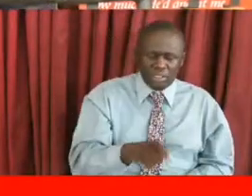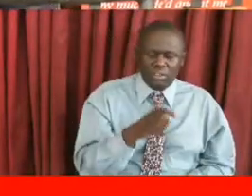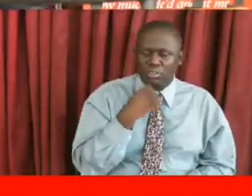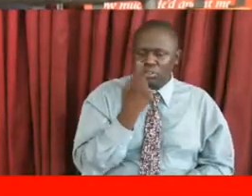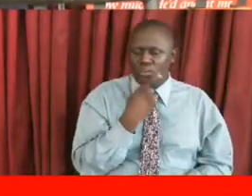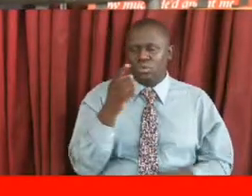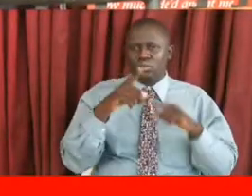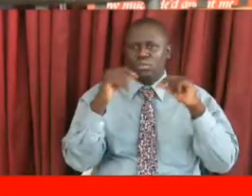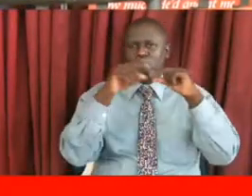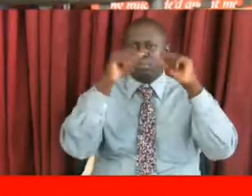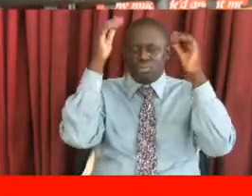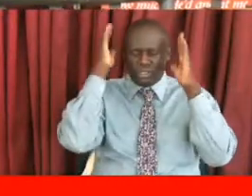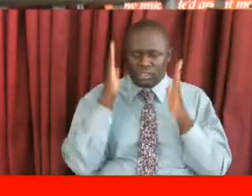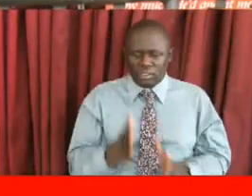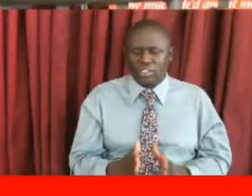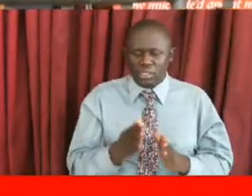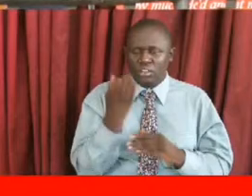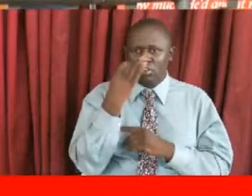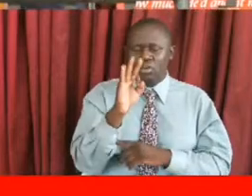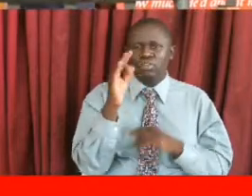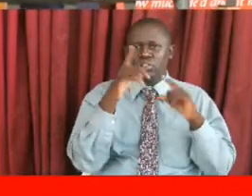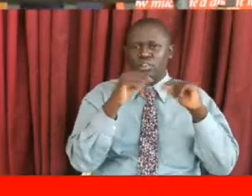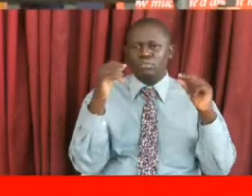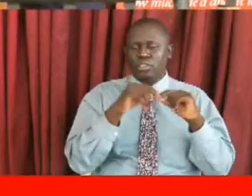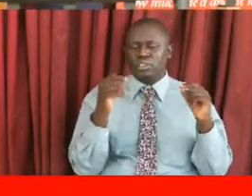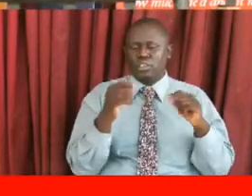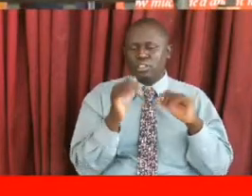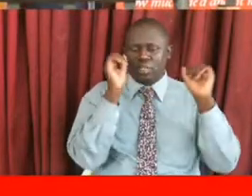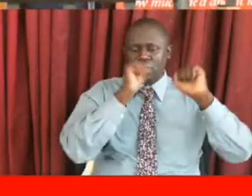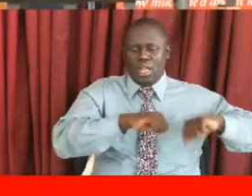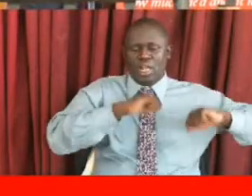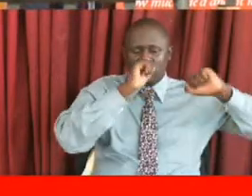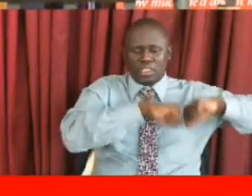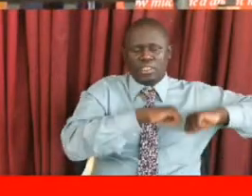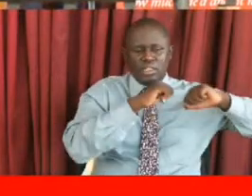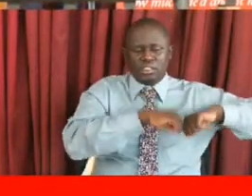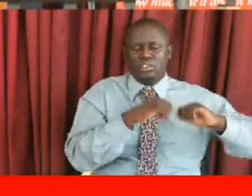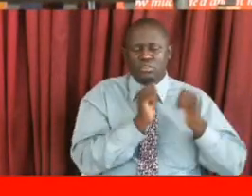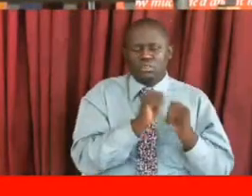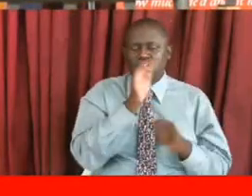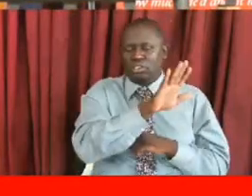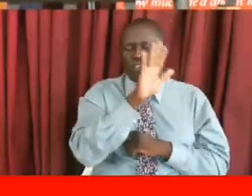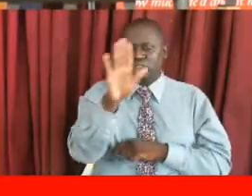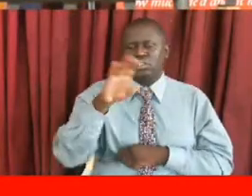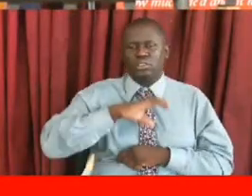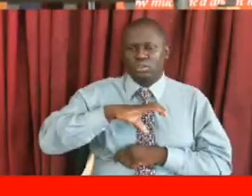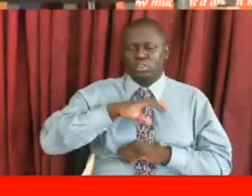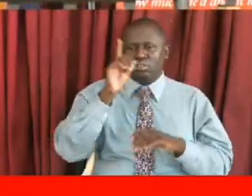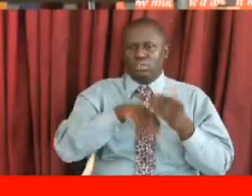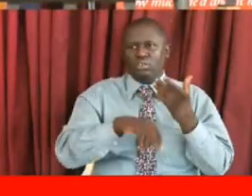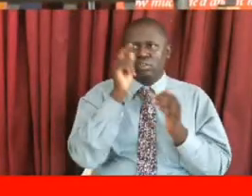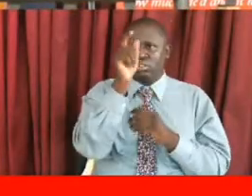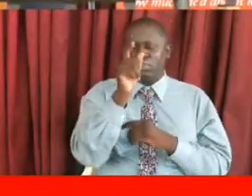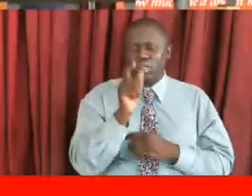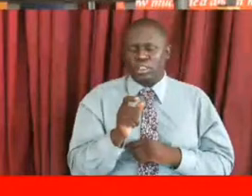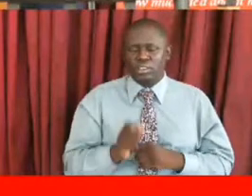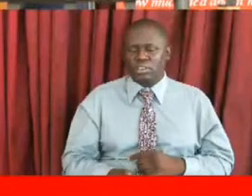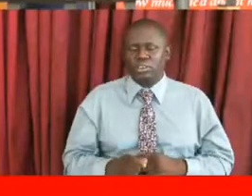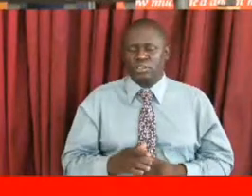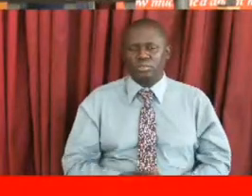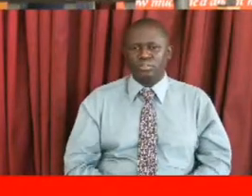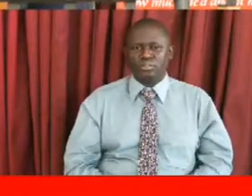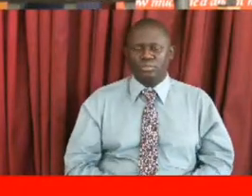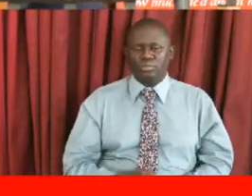messenger of the message agre with his own the